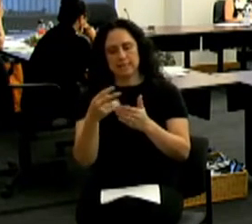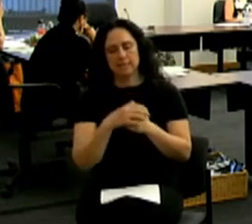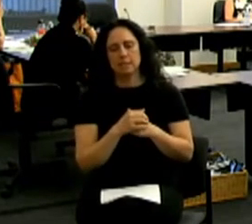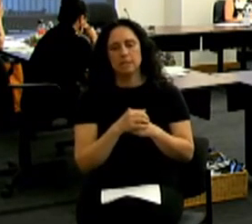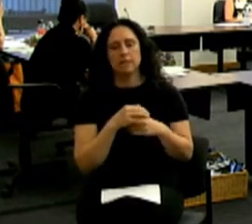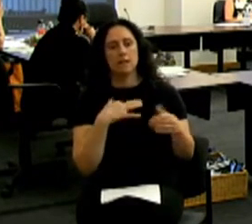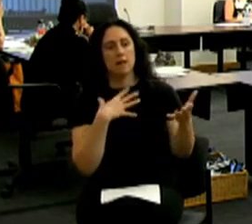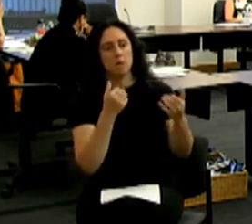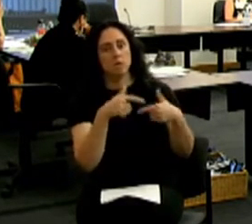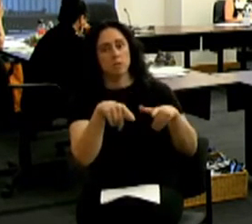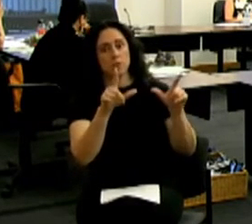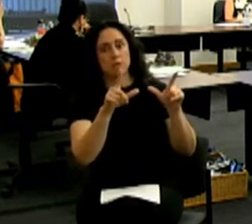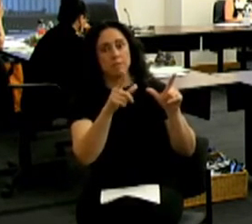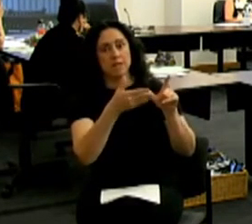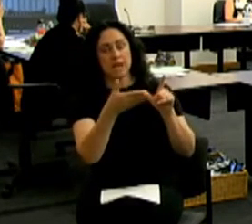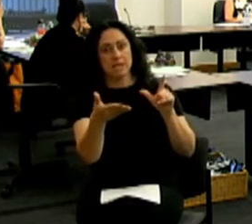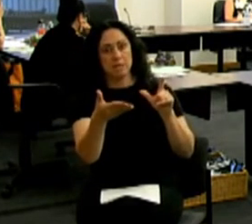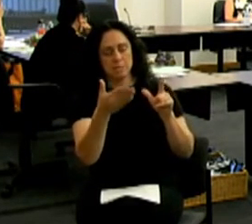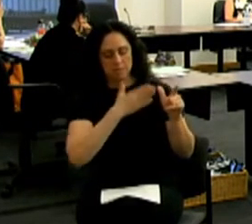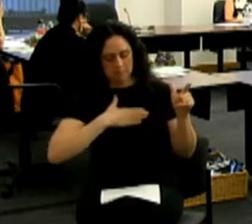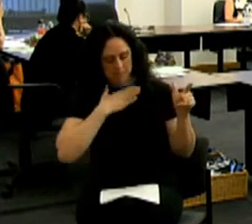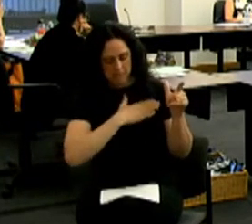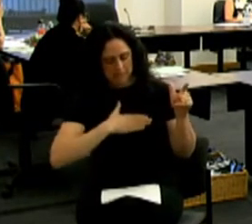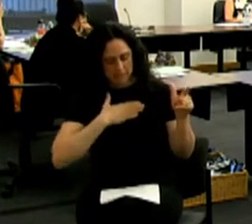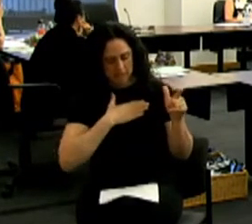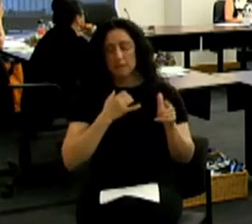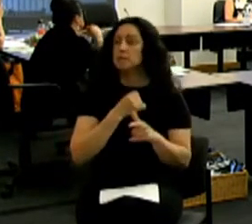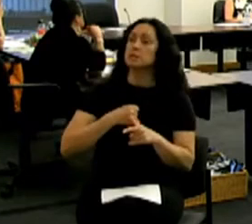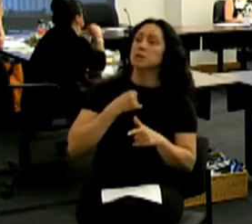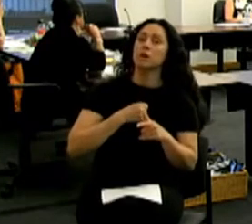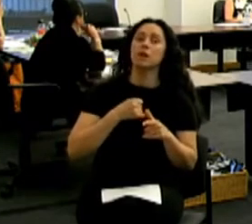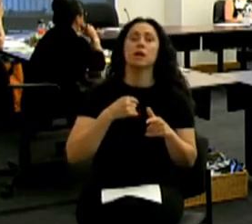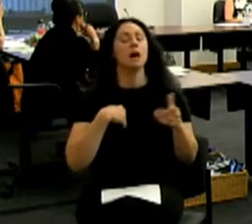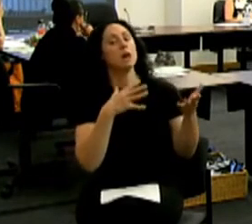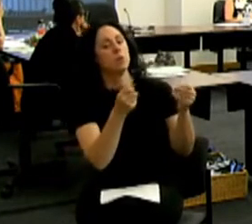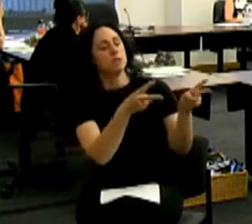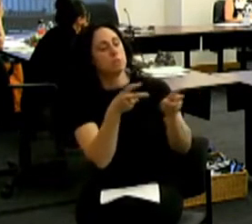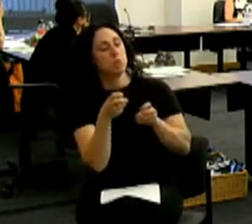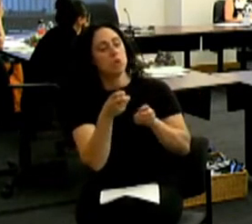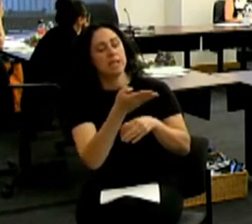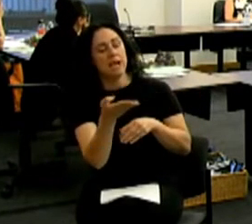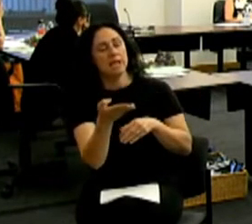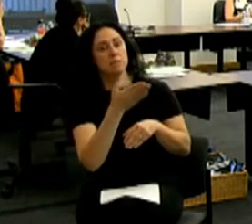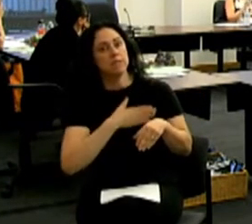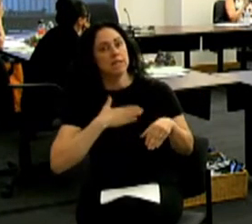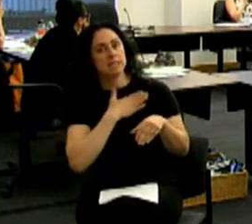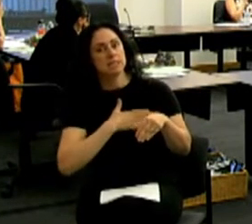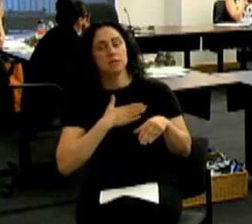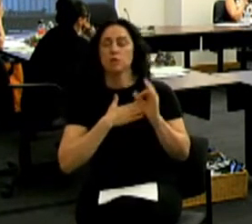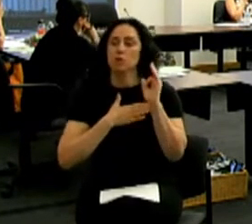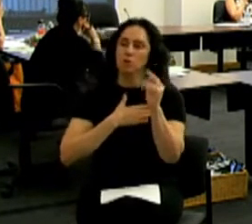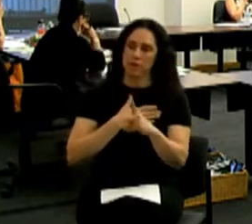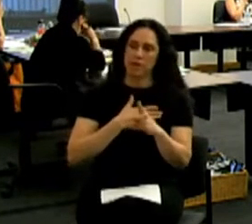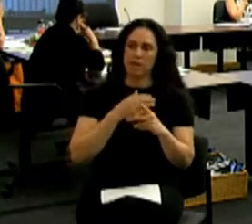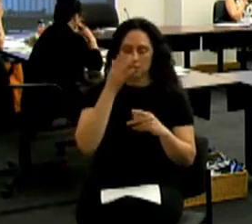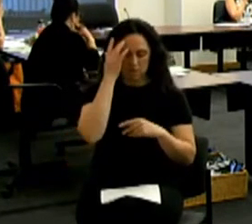And I'd like to pull an item, please. Sorry? I'd like to pull an item.